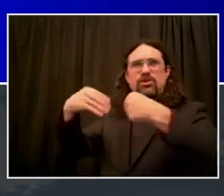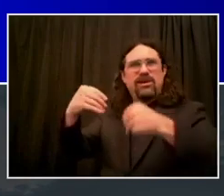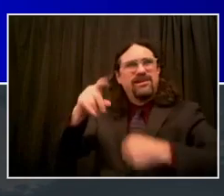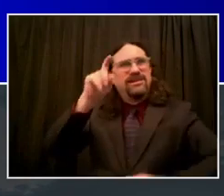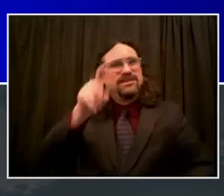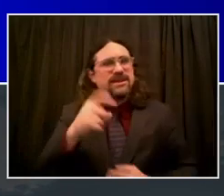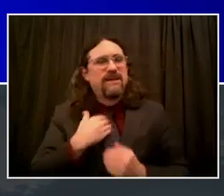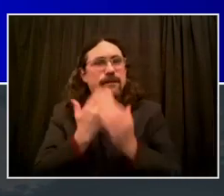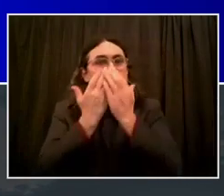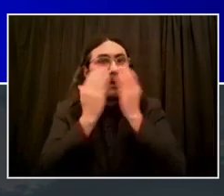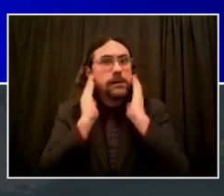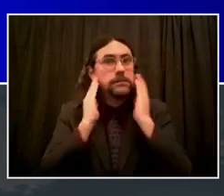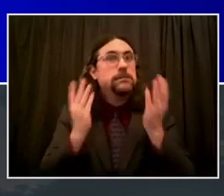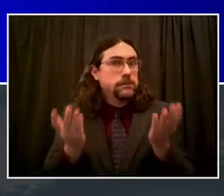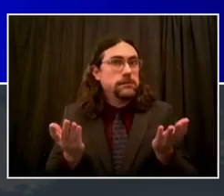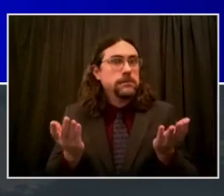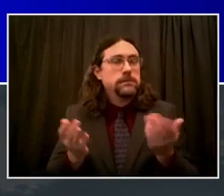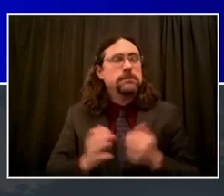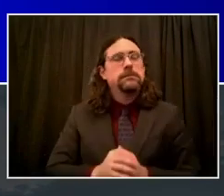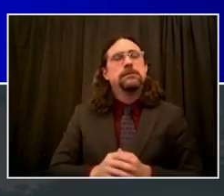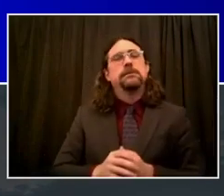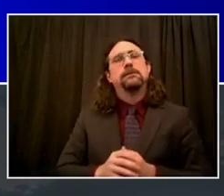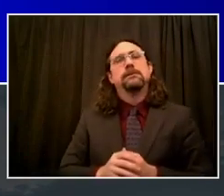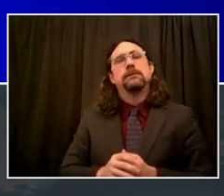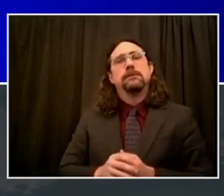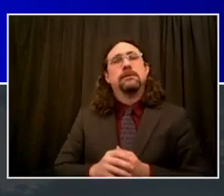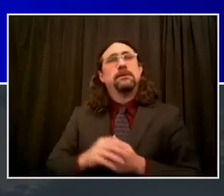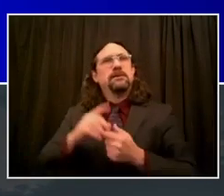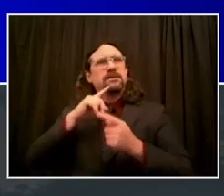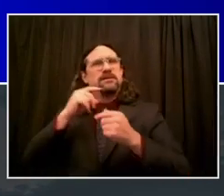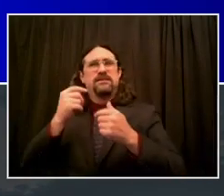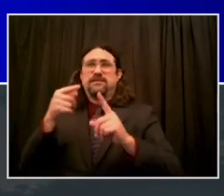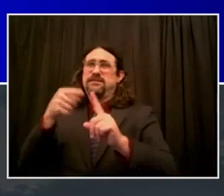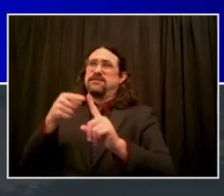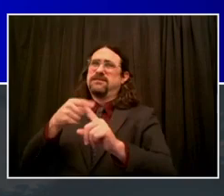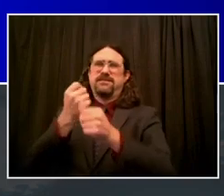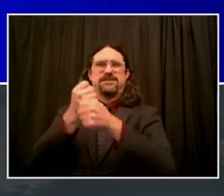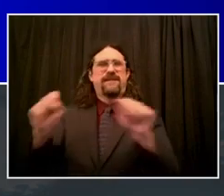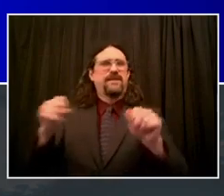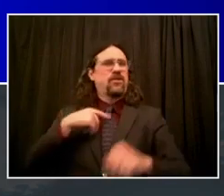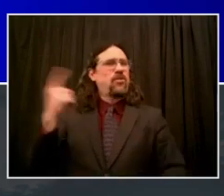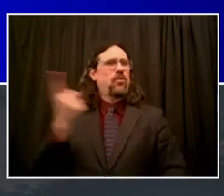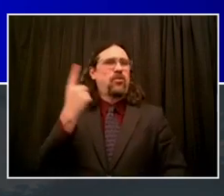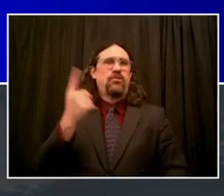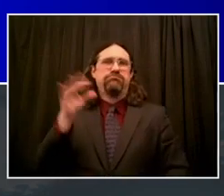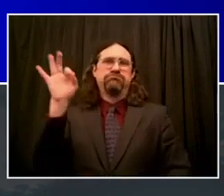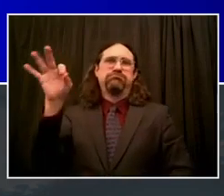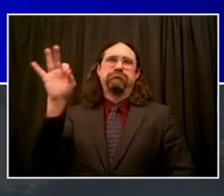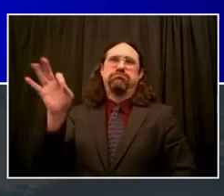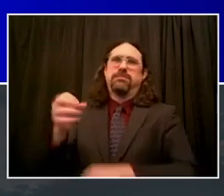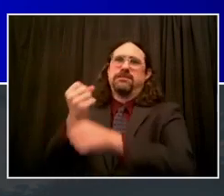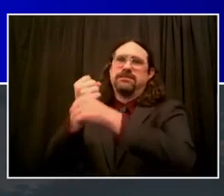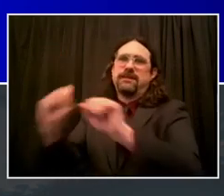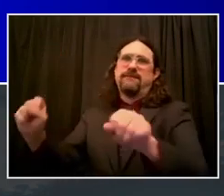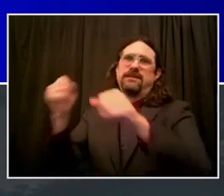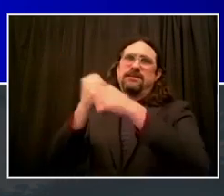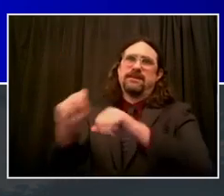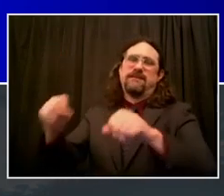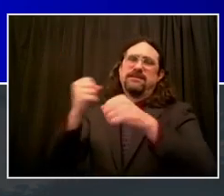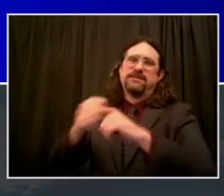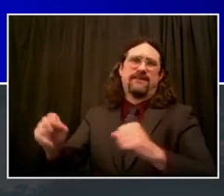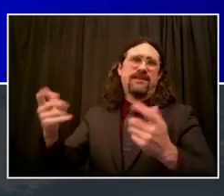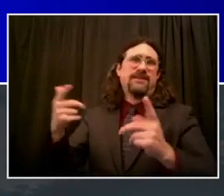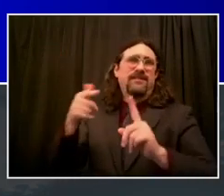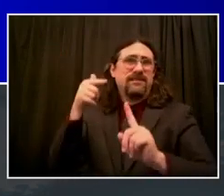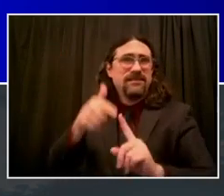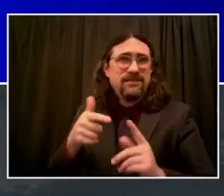make sure that everyone's safe. But we don't want businesses struggling to find them. We know they've got a lot on their mind as they restart,